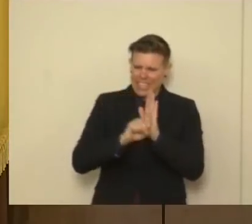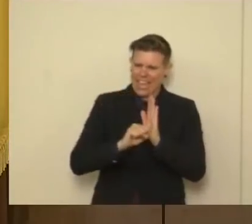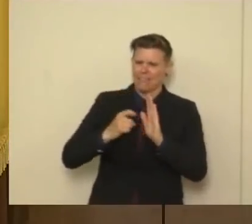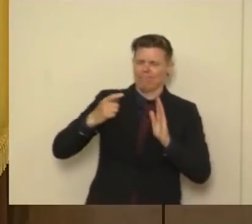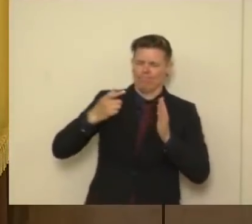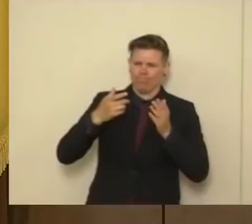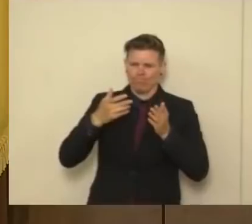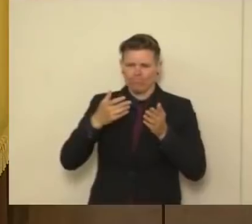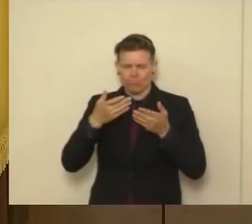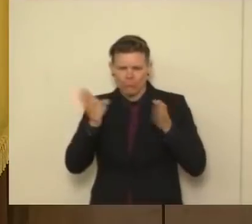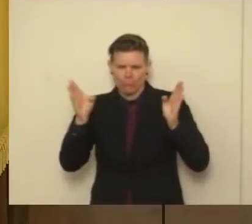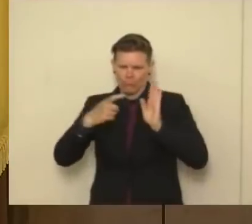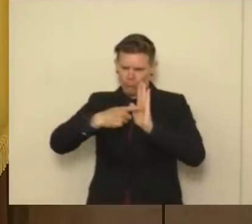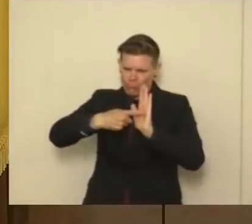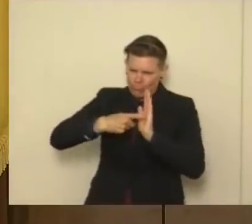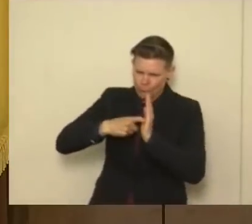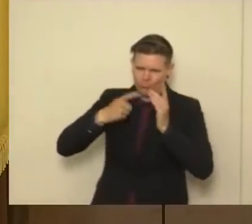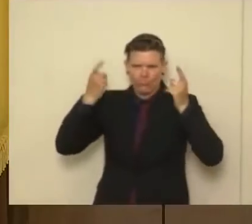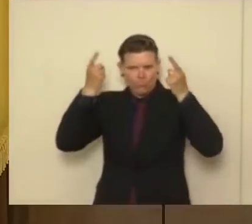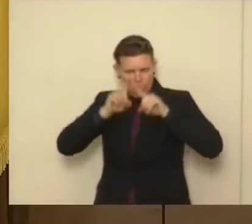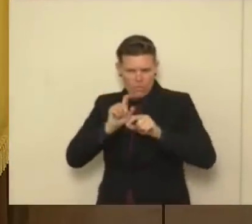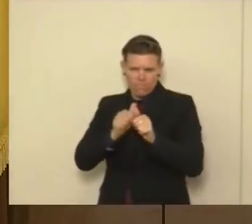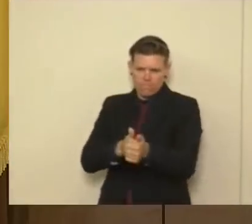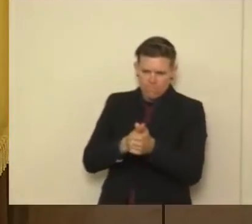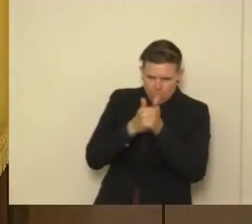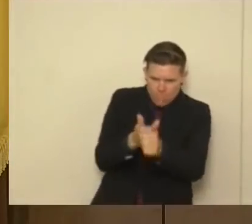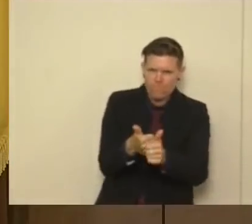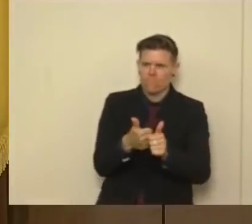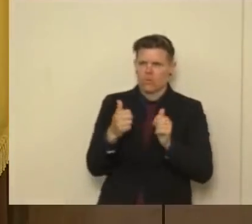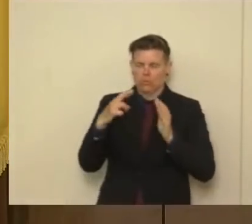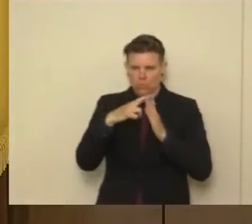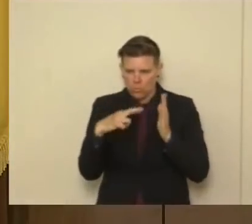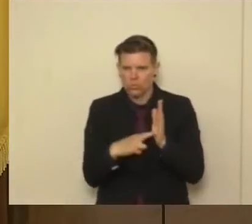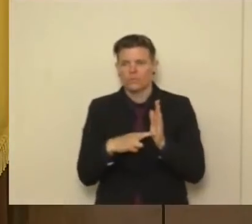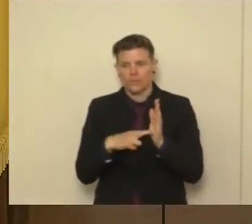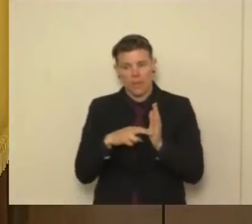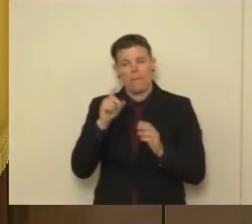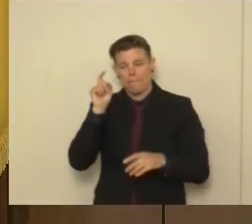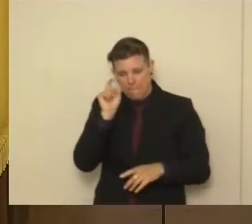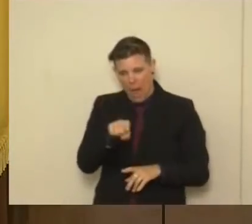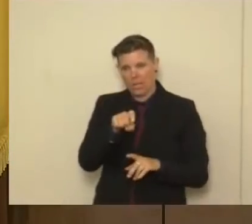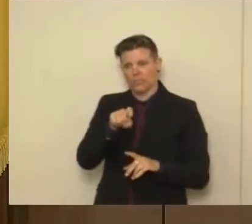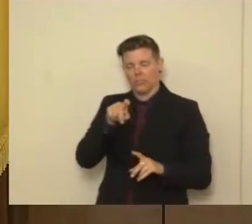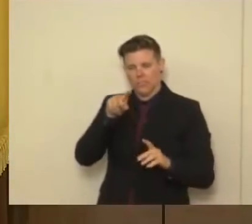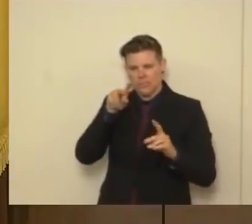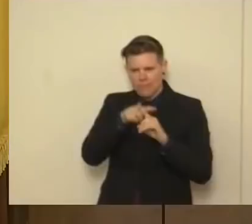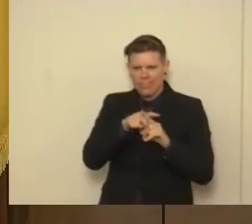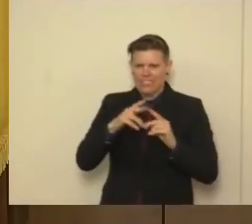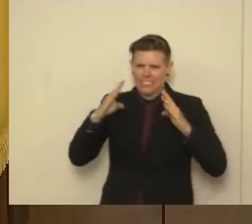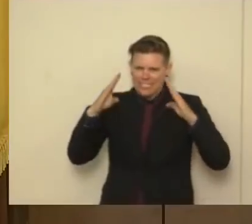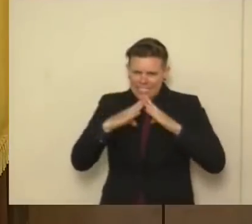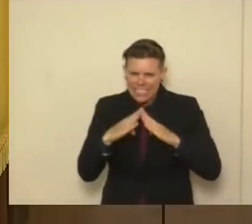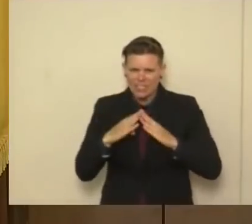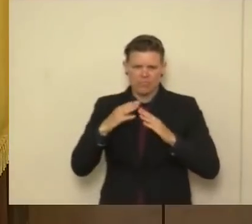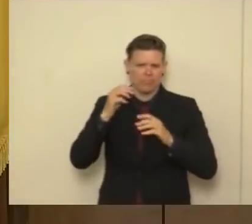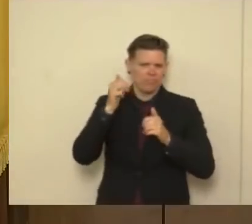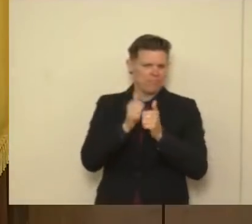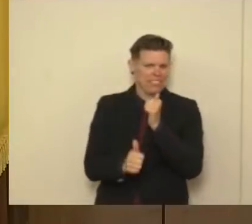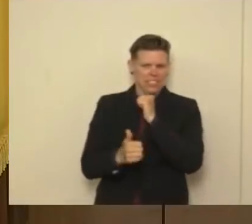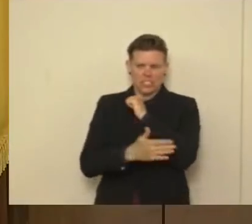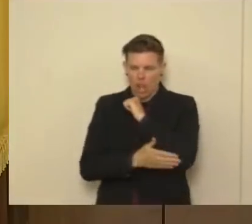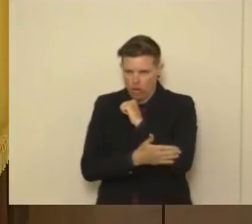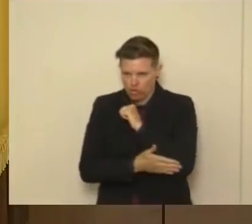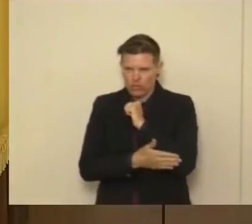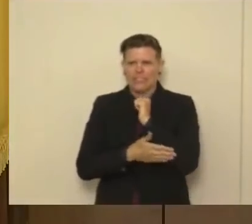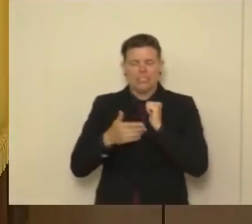and proactive effort that is applicable in every city and every county. I think it's incredibly hard to manage,